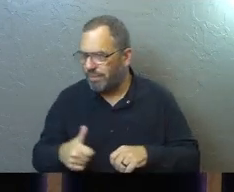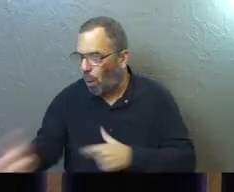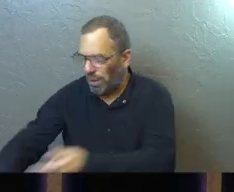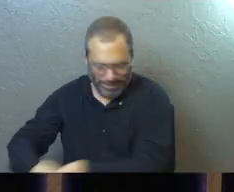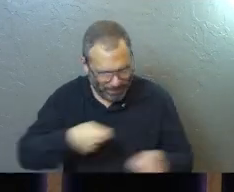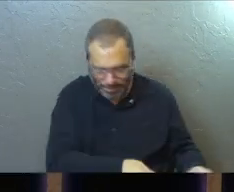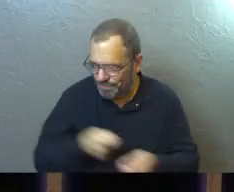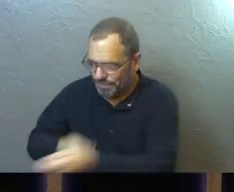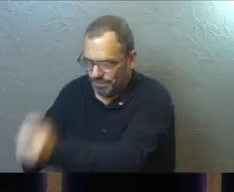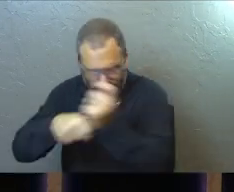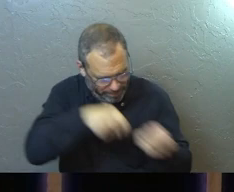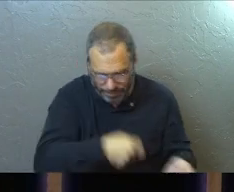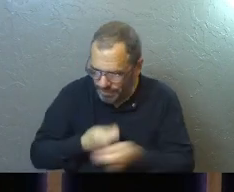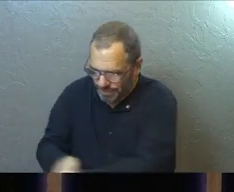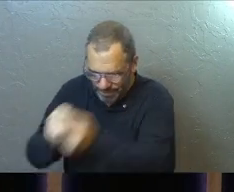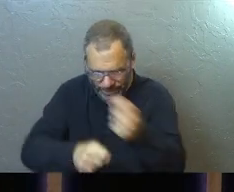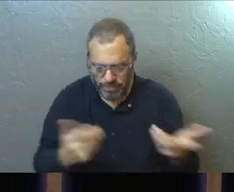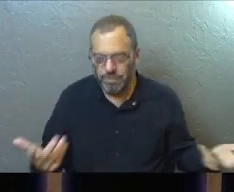somewhere.